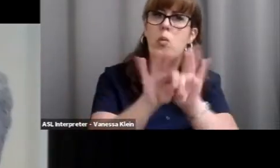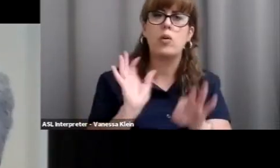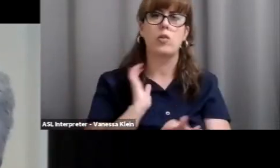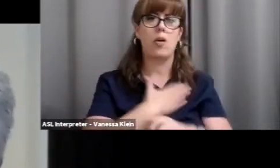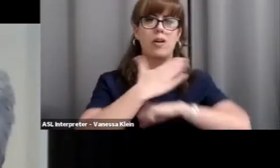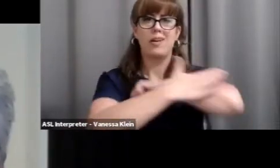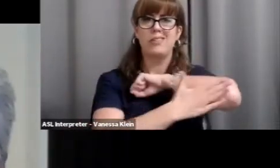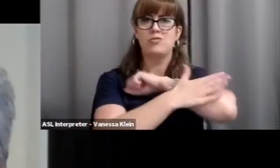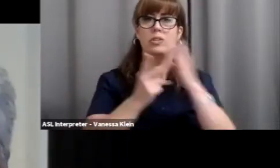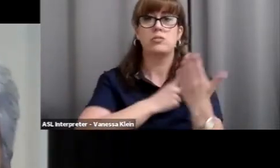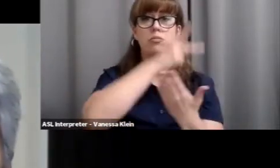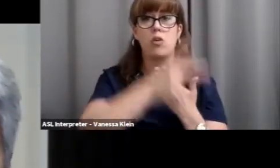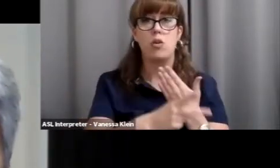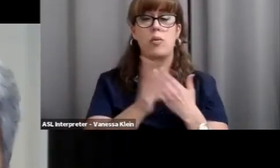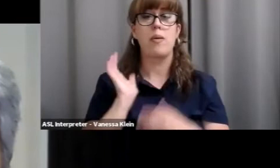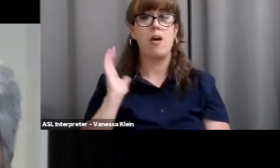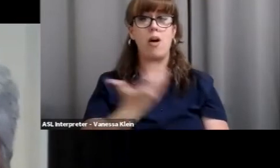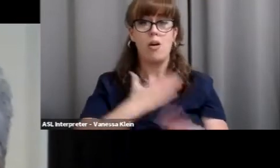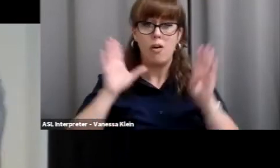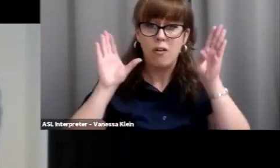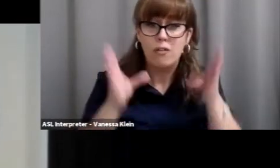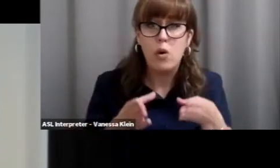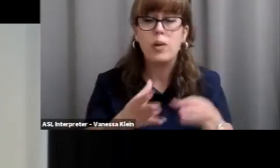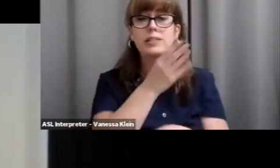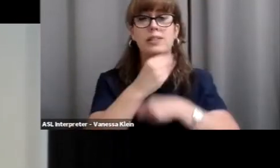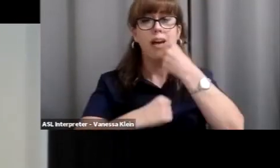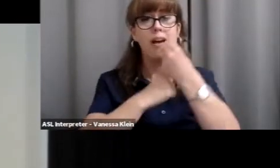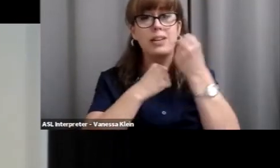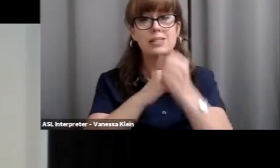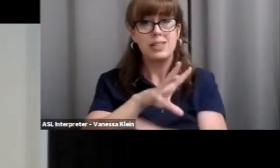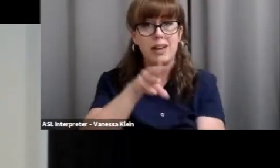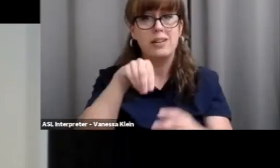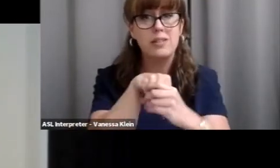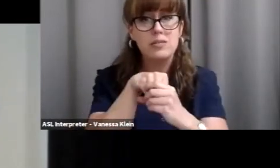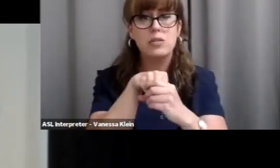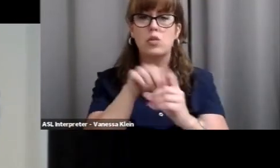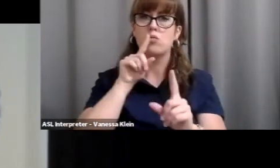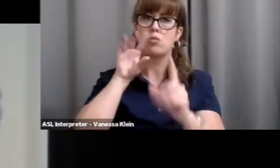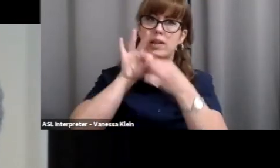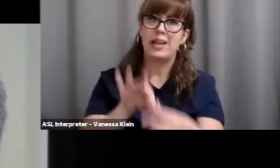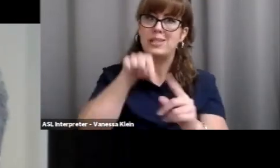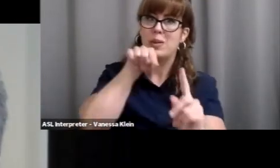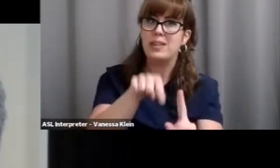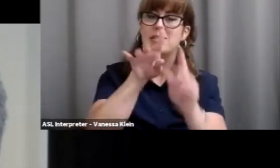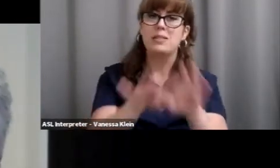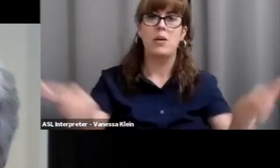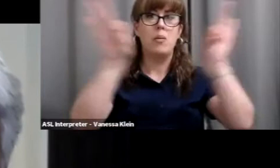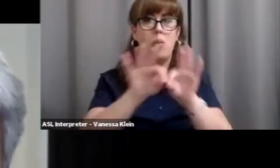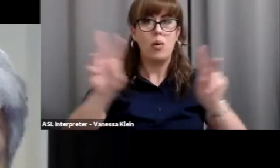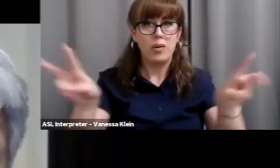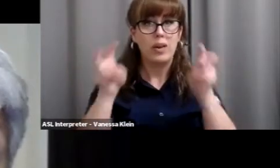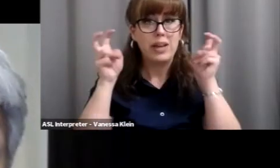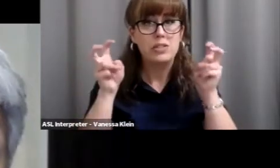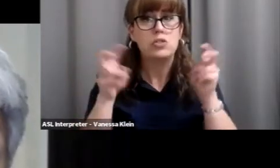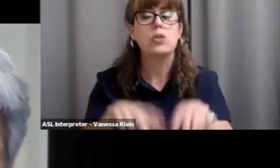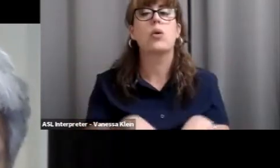and engagement around an important issue, that of equal value of girls and boys, this study